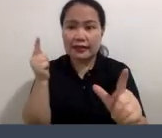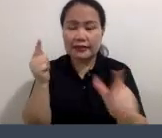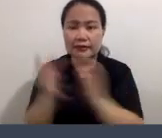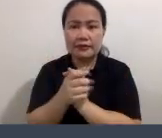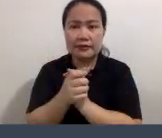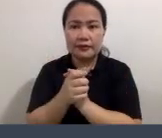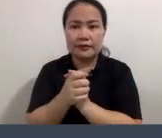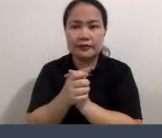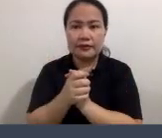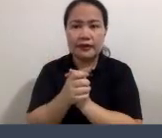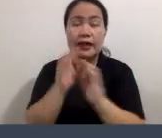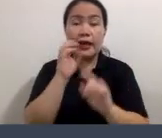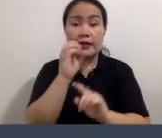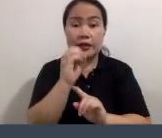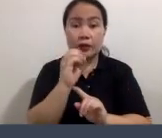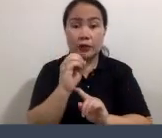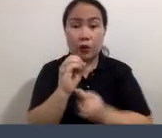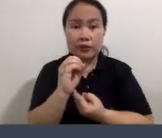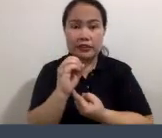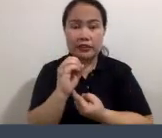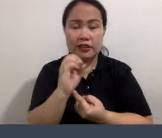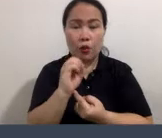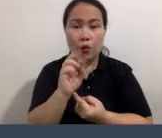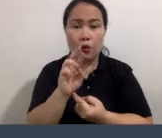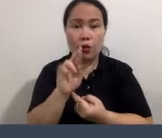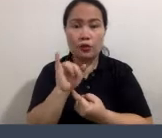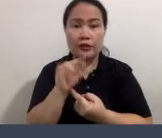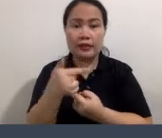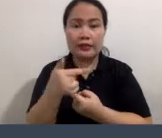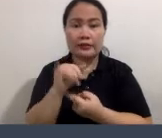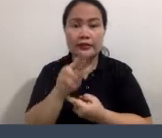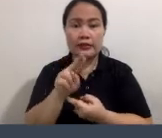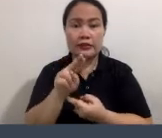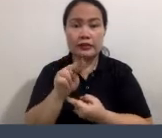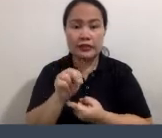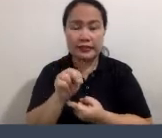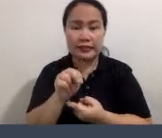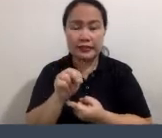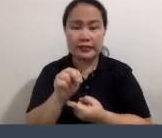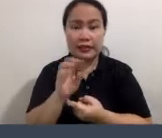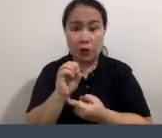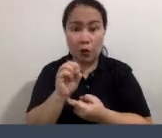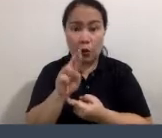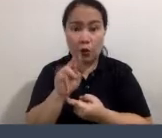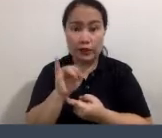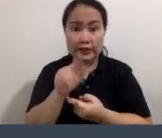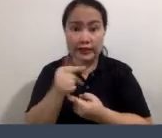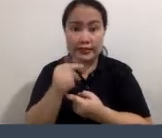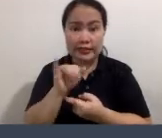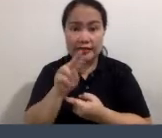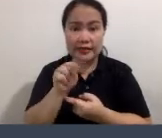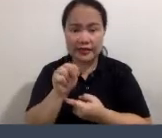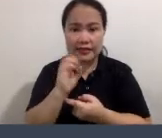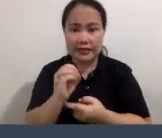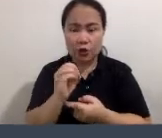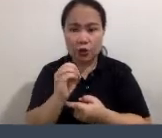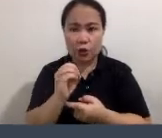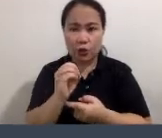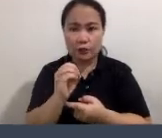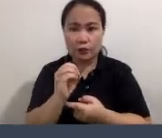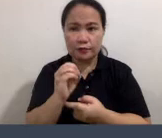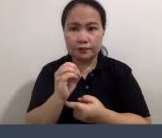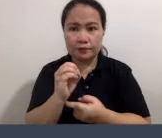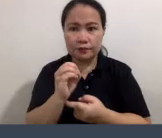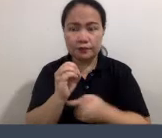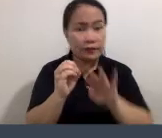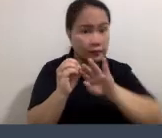with the origin. Ano ba ang origin natin? Yung 0. Okay? So, kukuha ako ng isang given kanina na ginamit